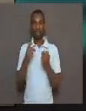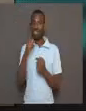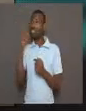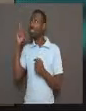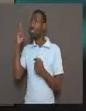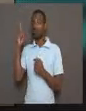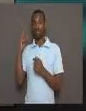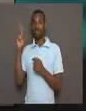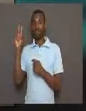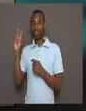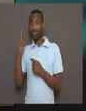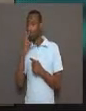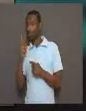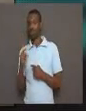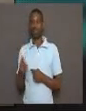a clear liquid.